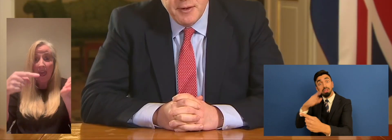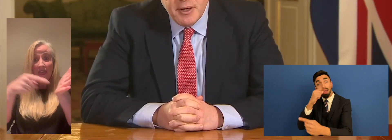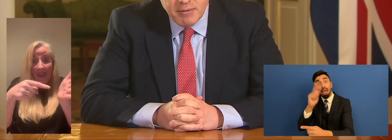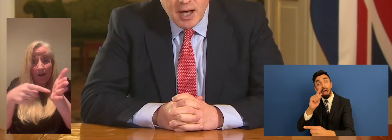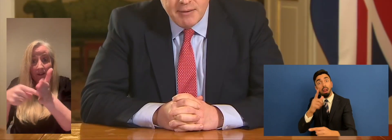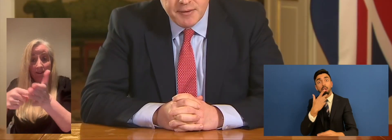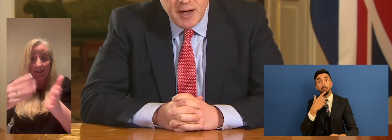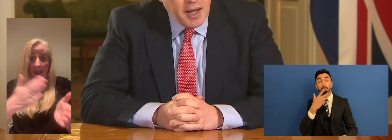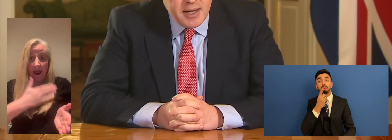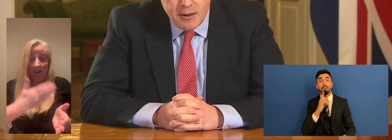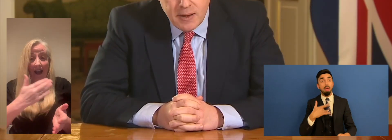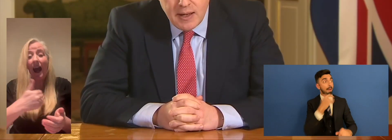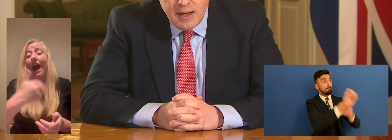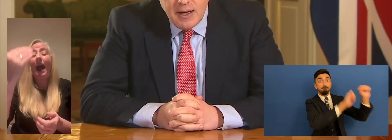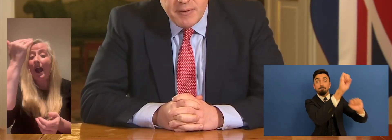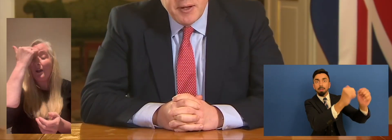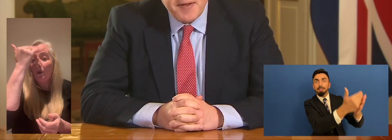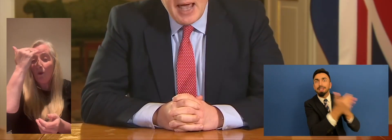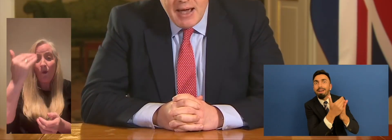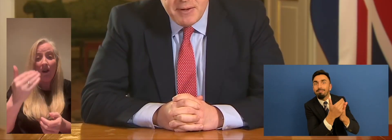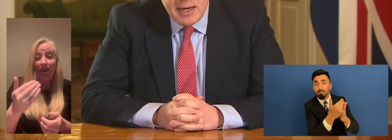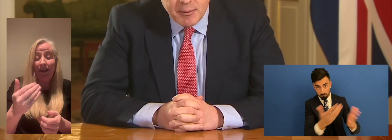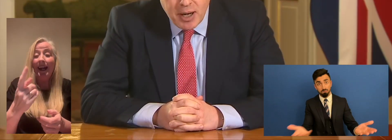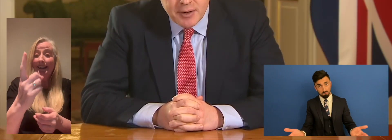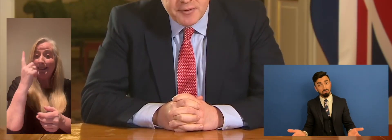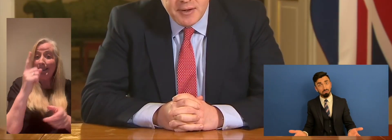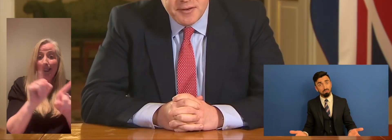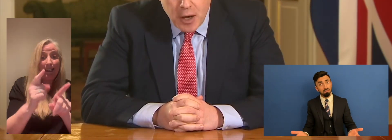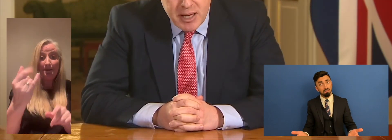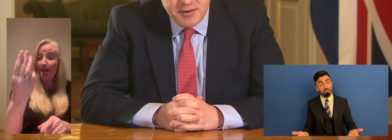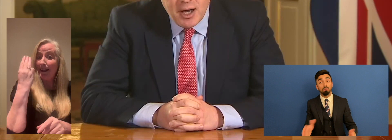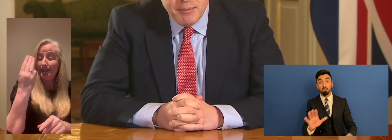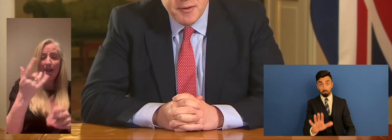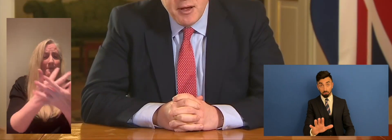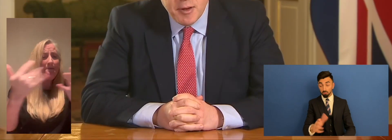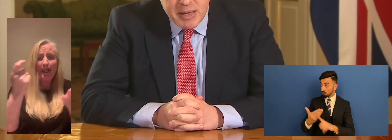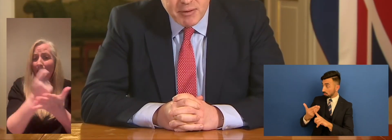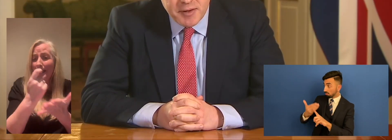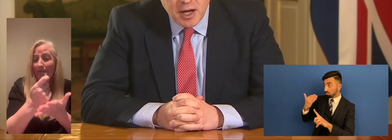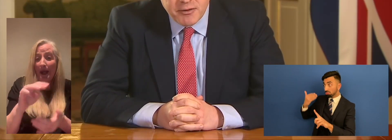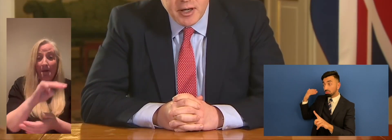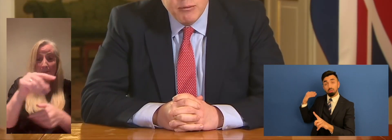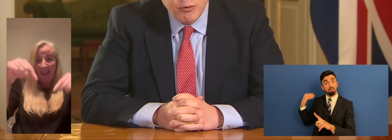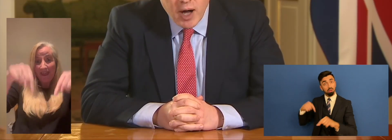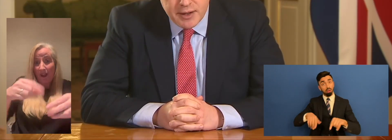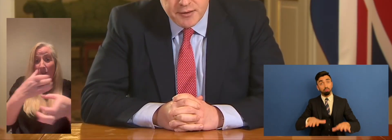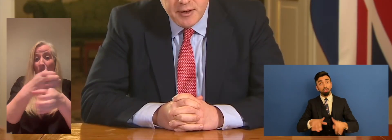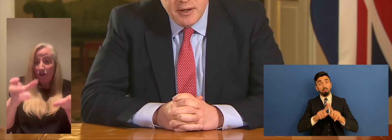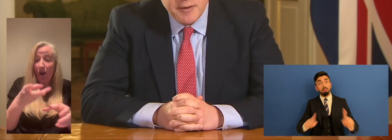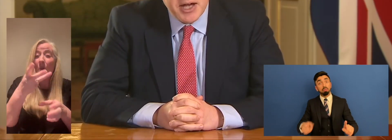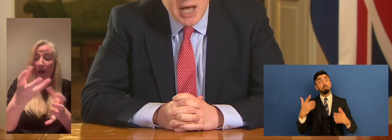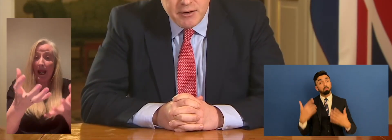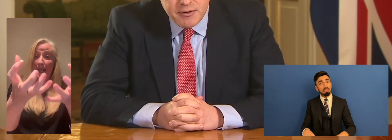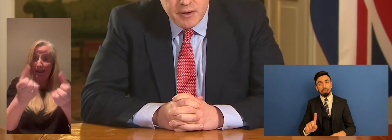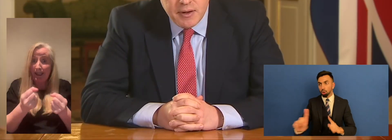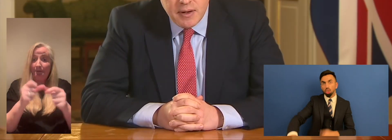thousands of lives. And I know that as they have in the past, so many times, the people of this country will rise